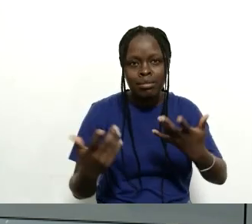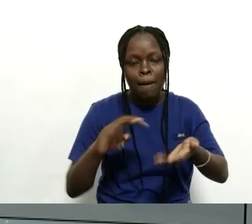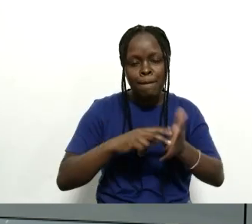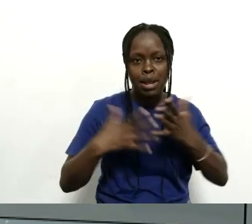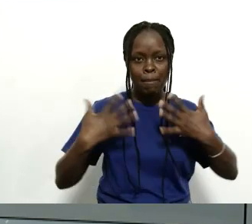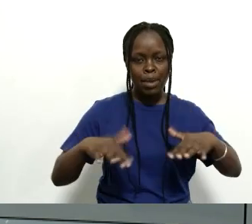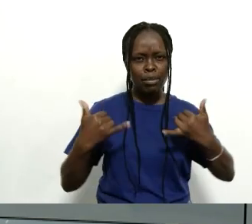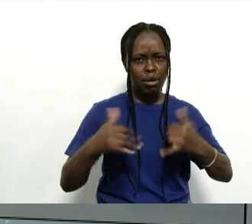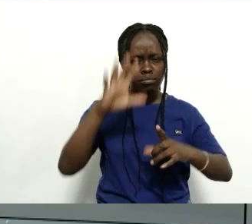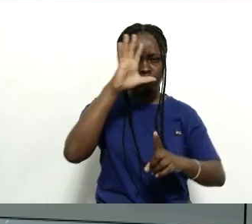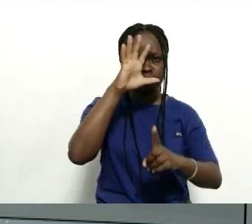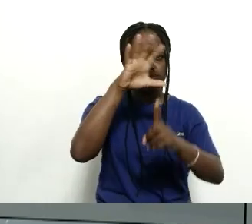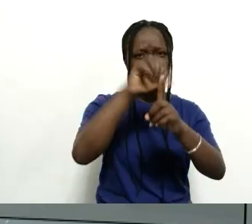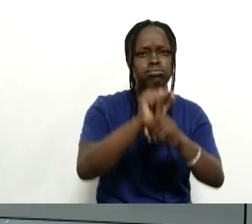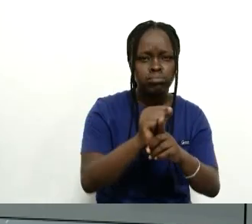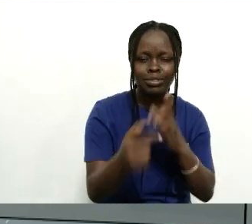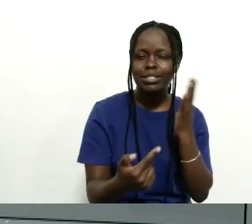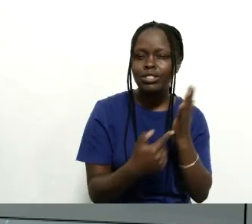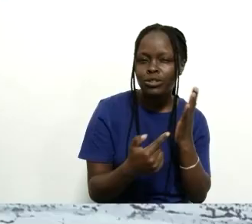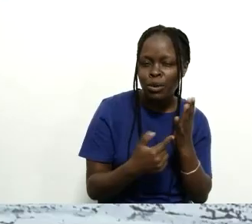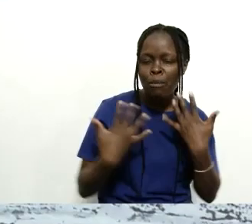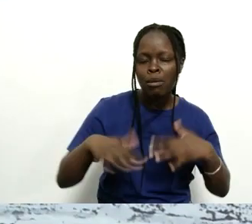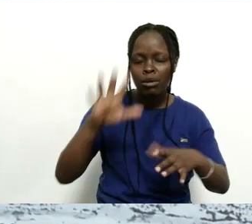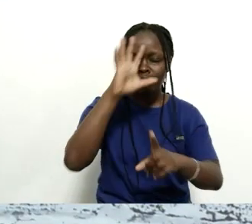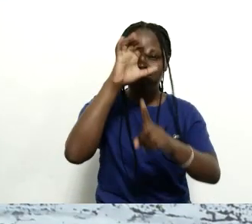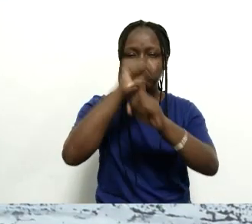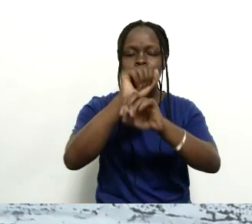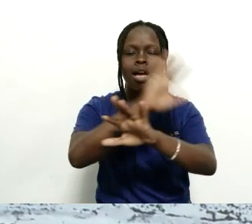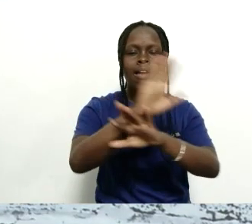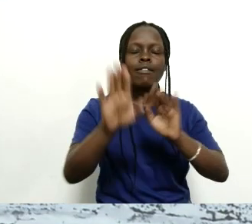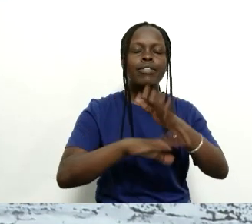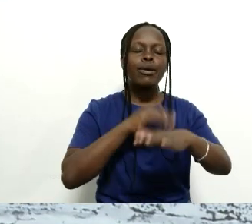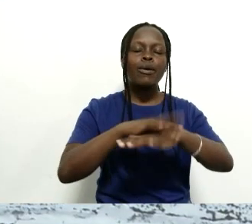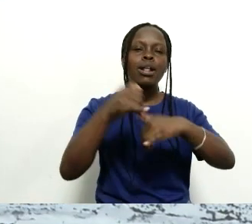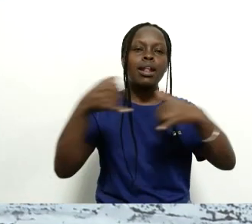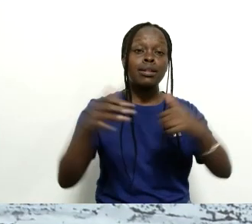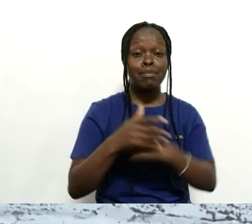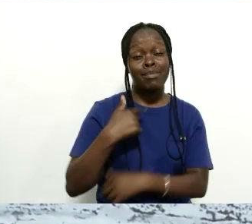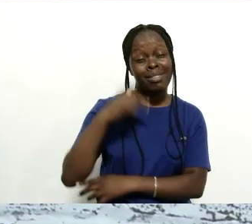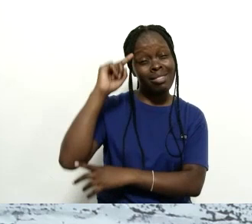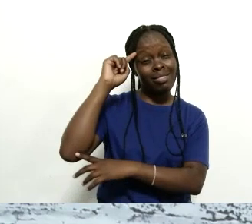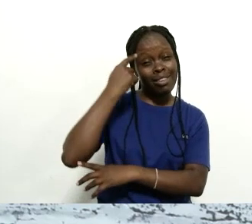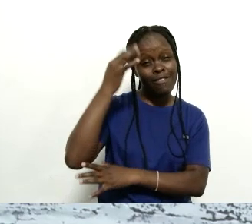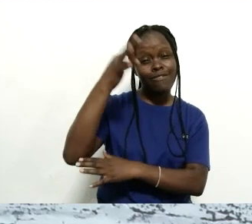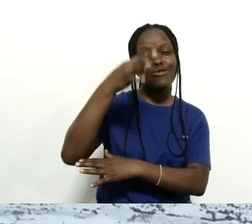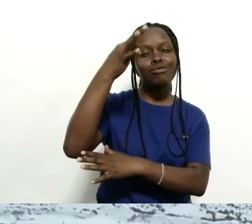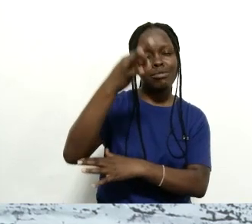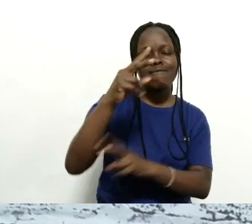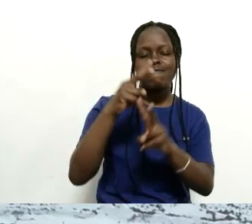the possibilities going forward, where hybrid learning is in Kenya within the next minute or less. Yeah, I think the future is very